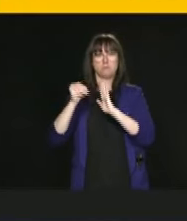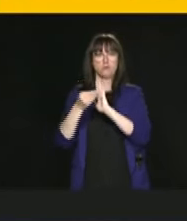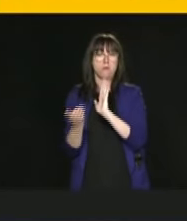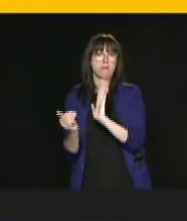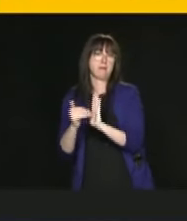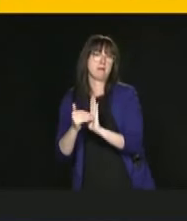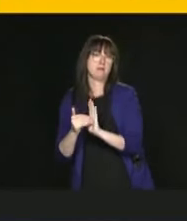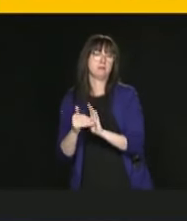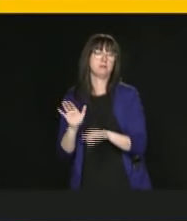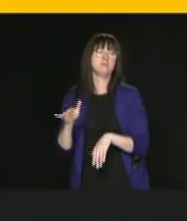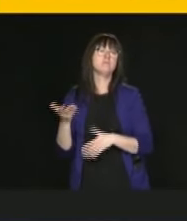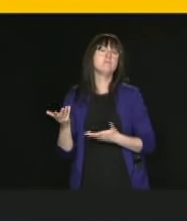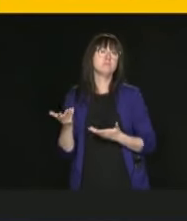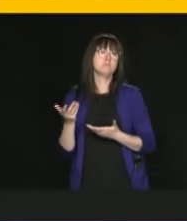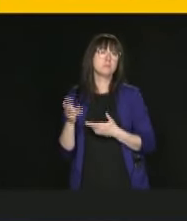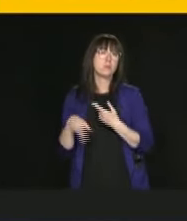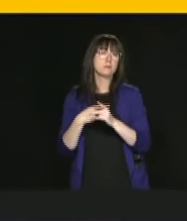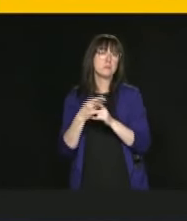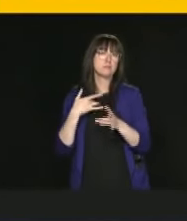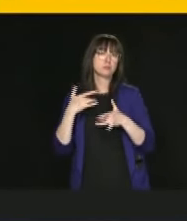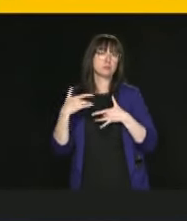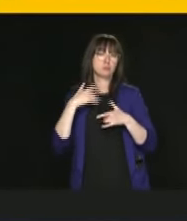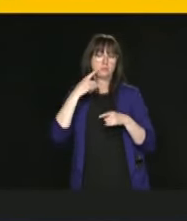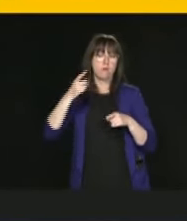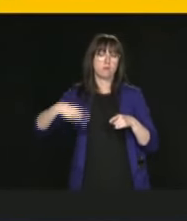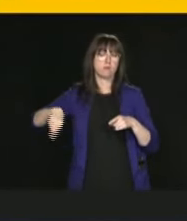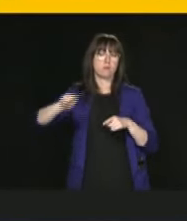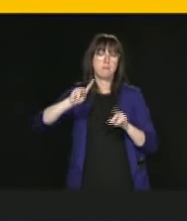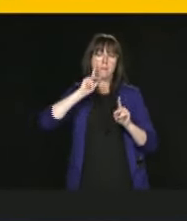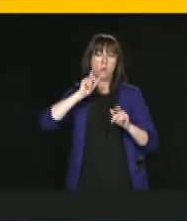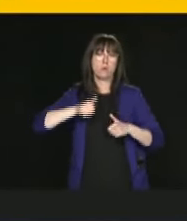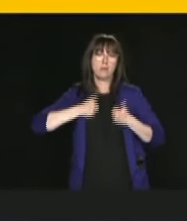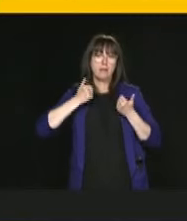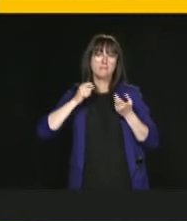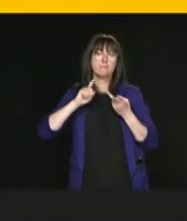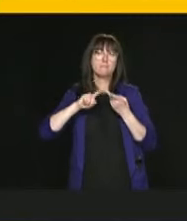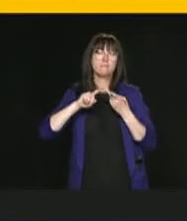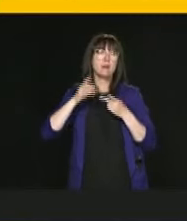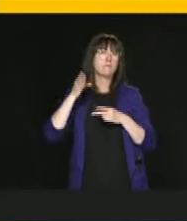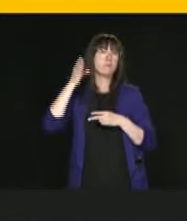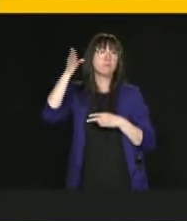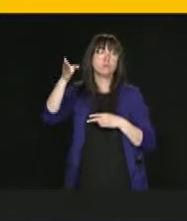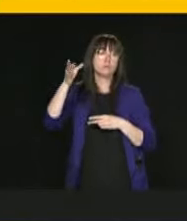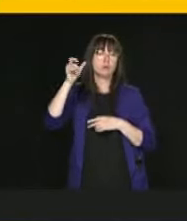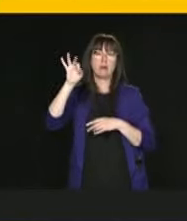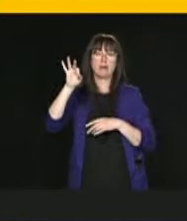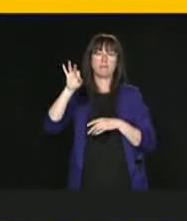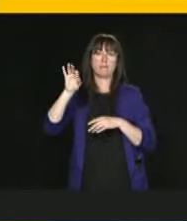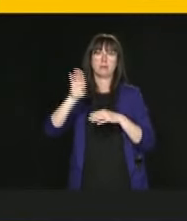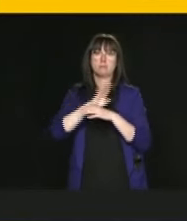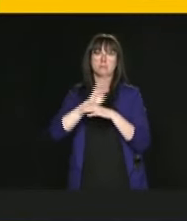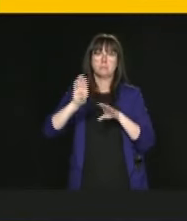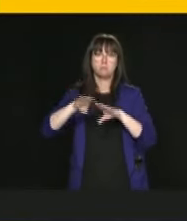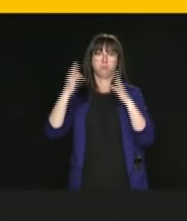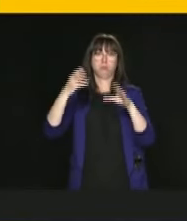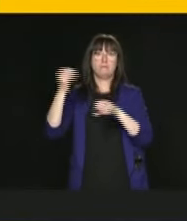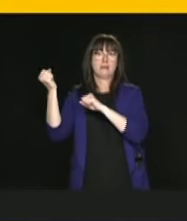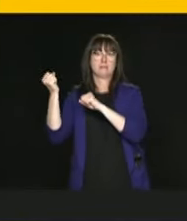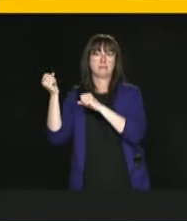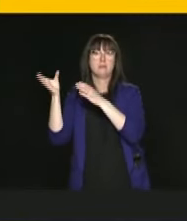also what it means for the future if we're moving too quickly? And for Drs. New and Dr. Tam, do you share that concern?